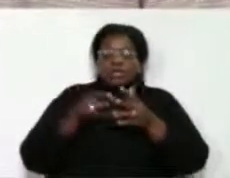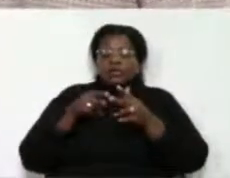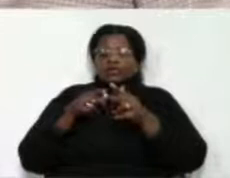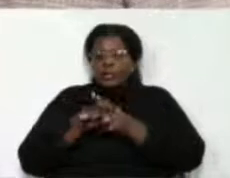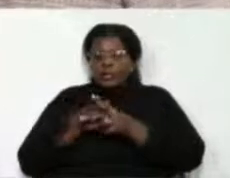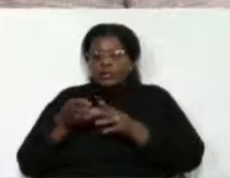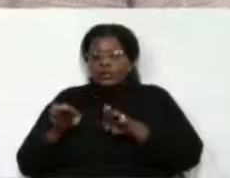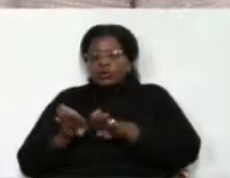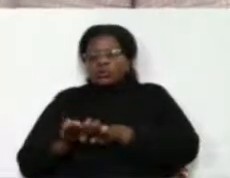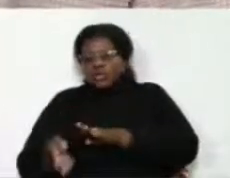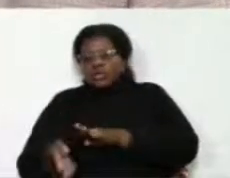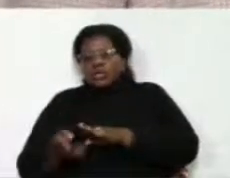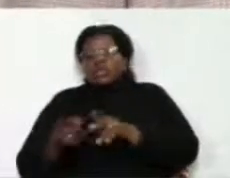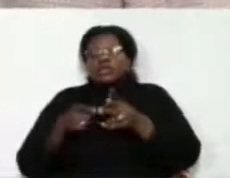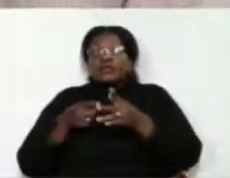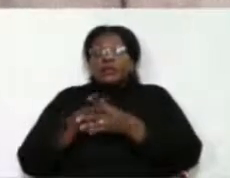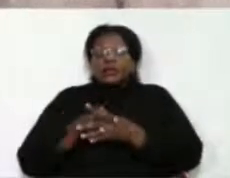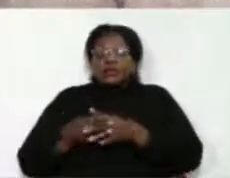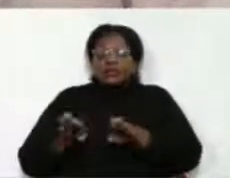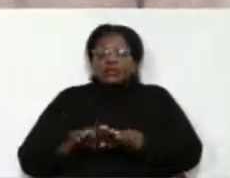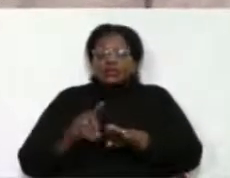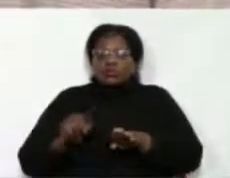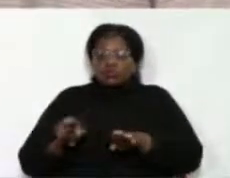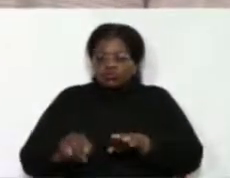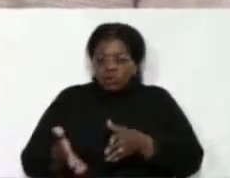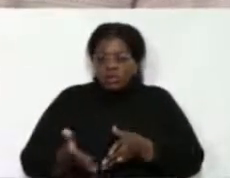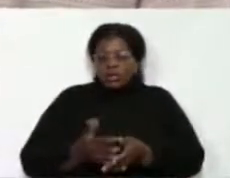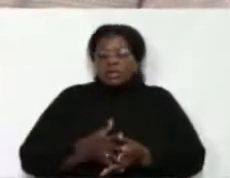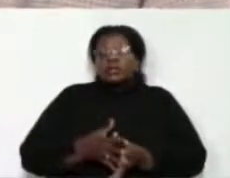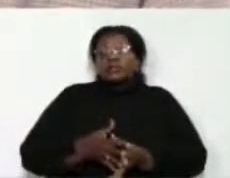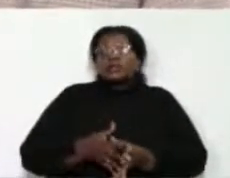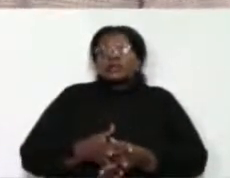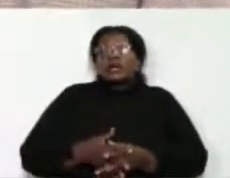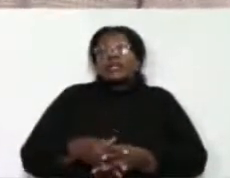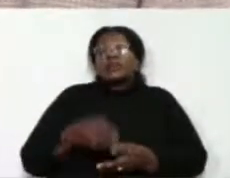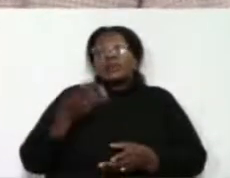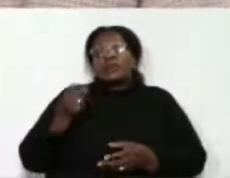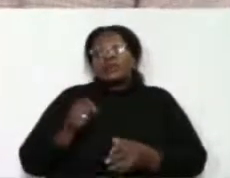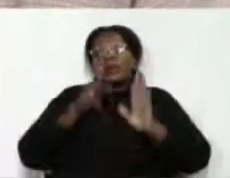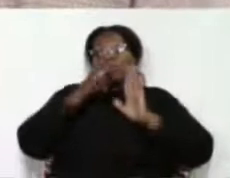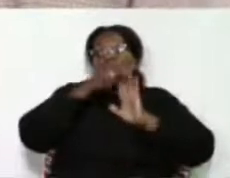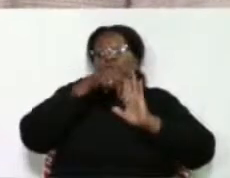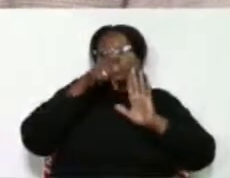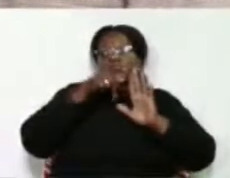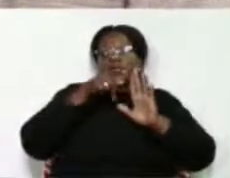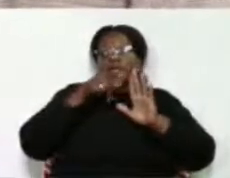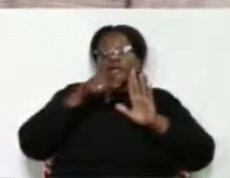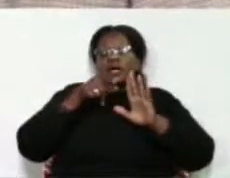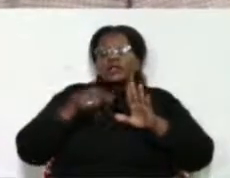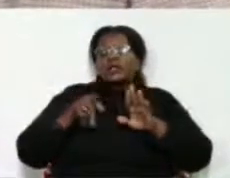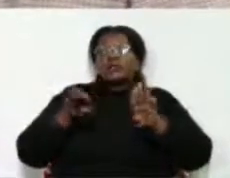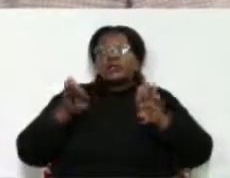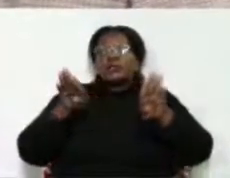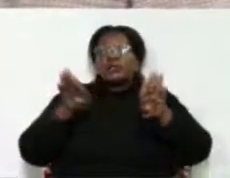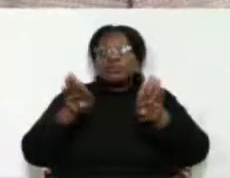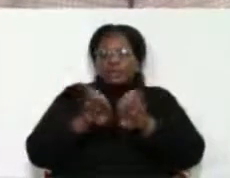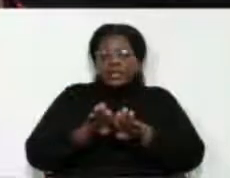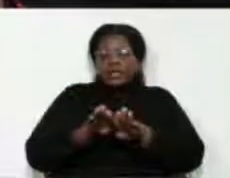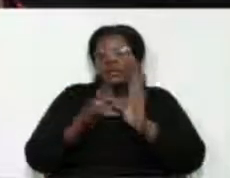on holiday and don't come back the week later, if you ever, and then we can have it as a policy on the wall, or as you say, you could legalize it as well. Okay,